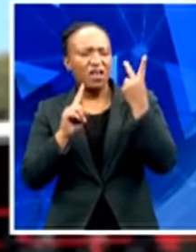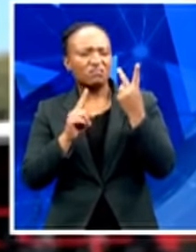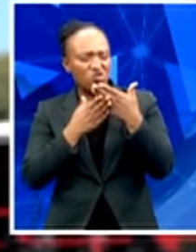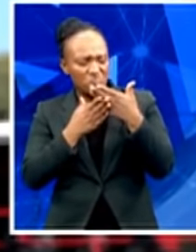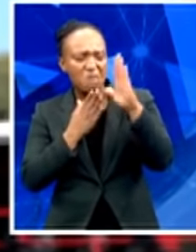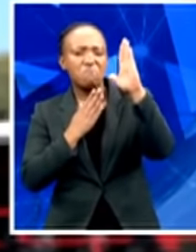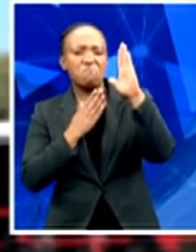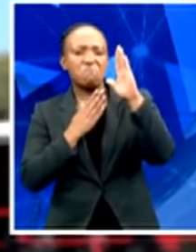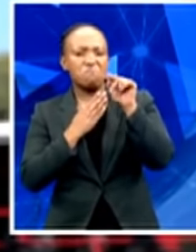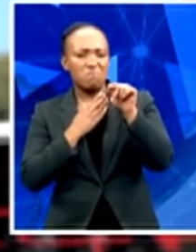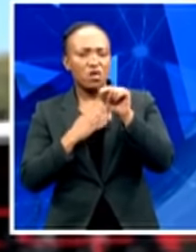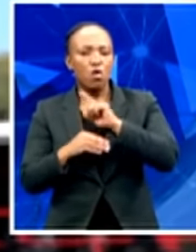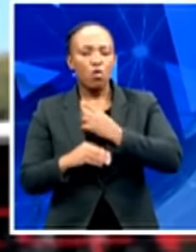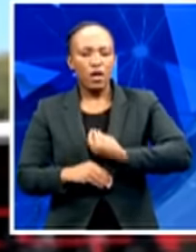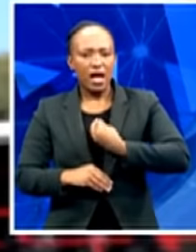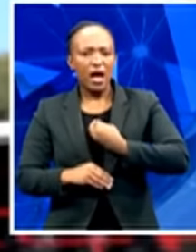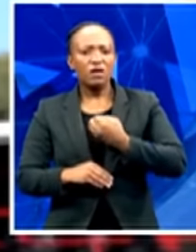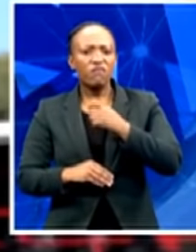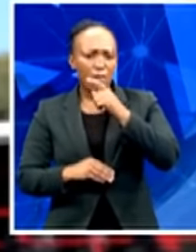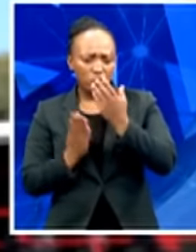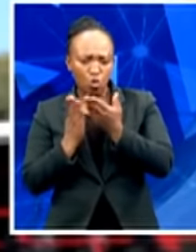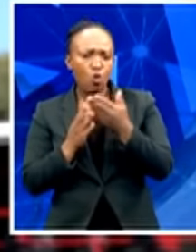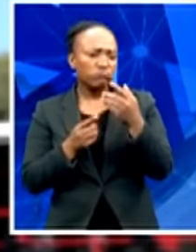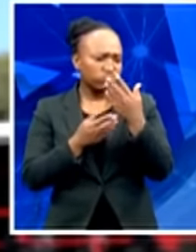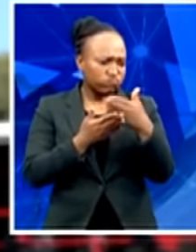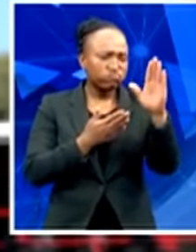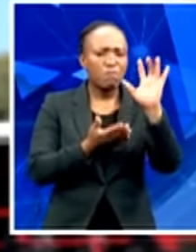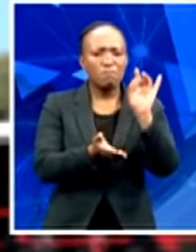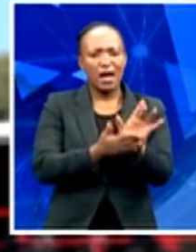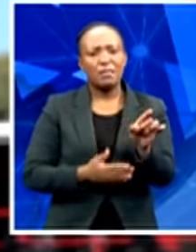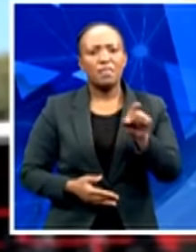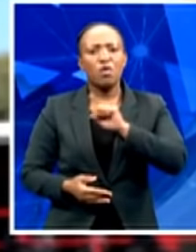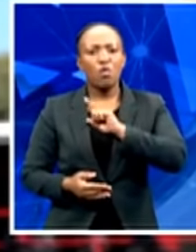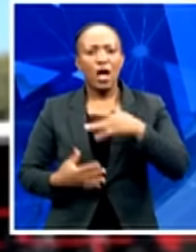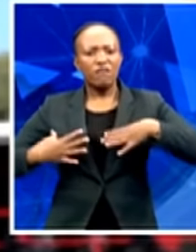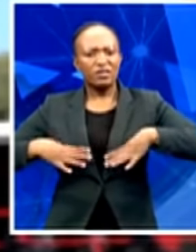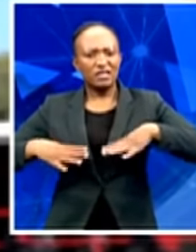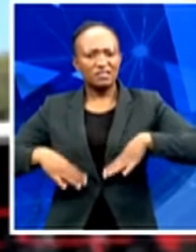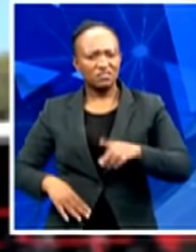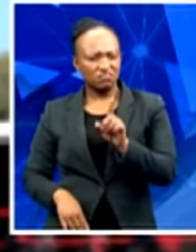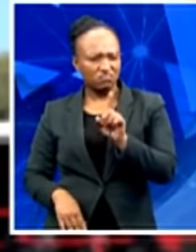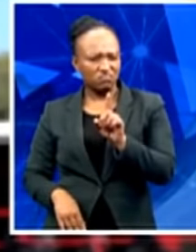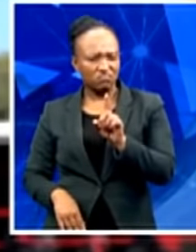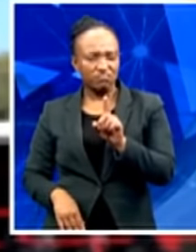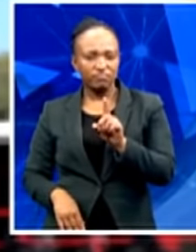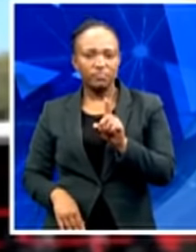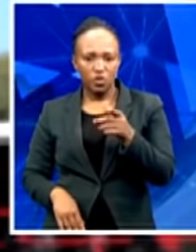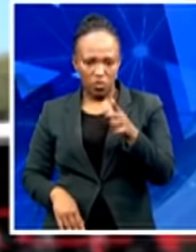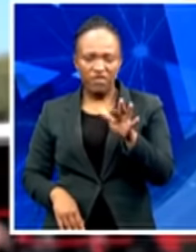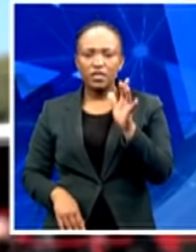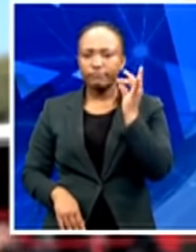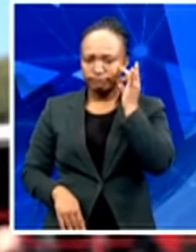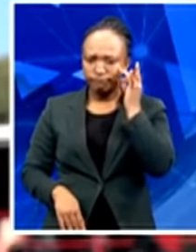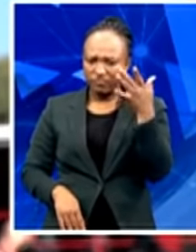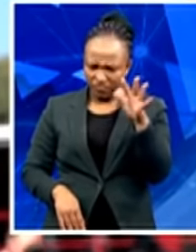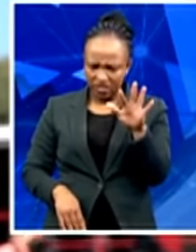school. And the reality is that it was because of how he was dressed, and we have established that. So it's there's no such thing. We've written to